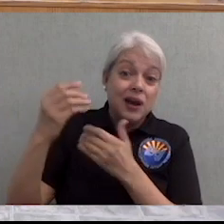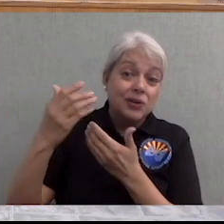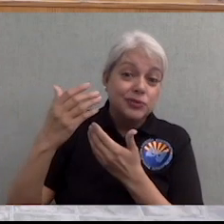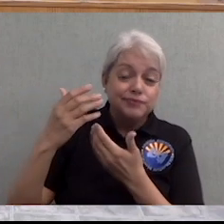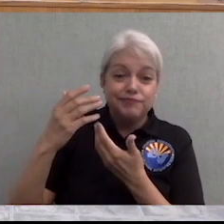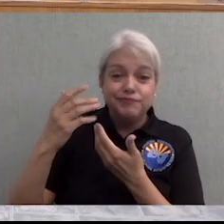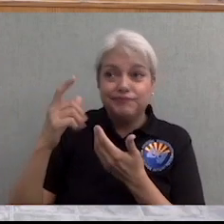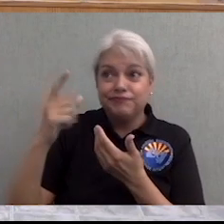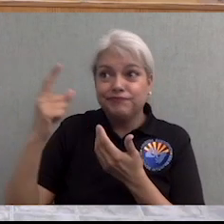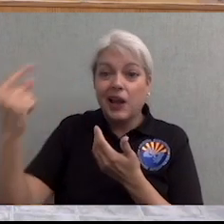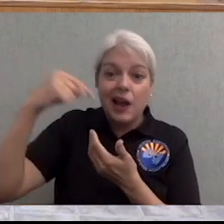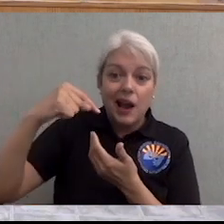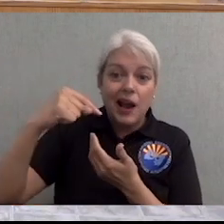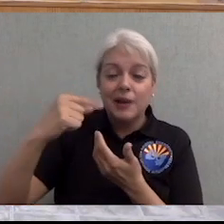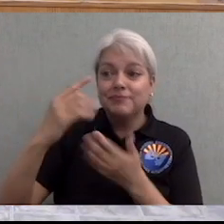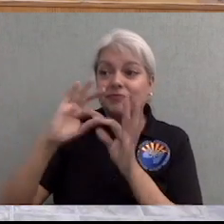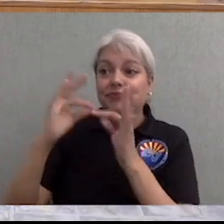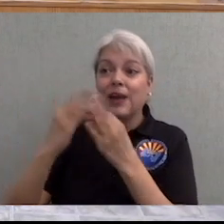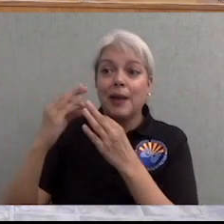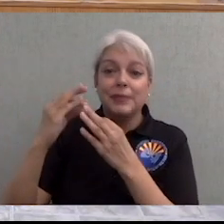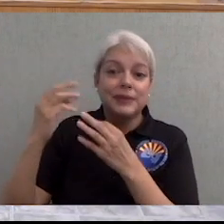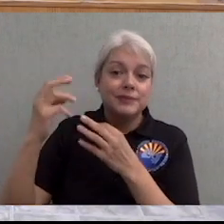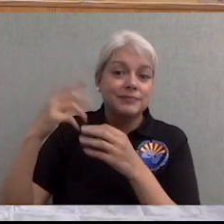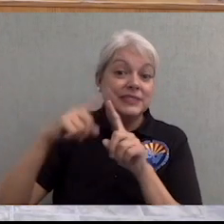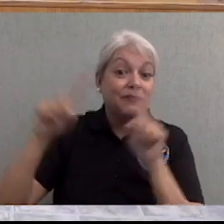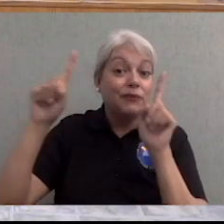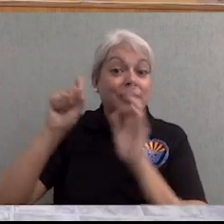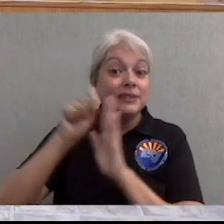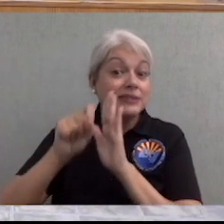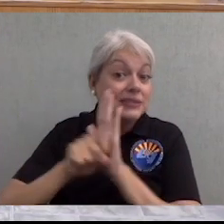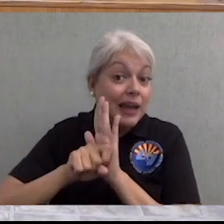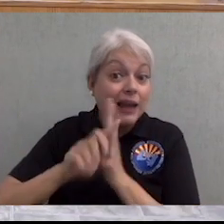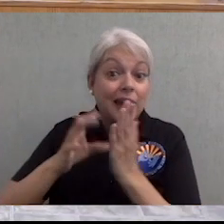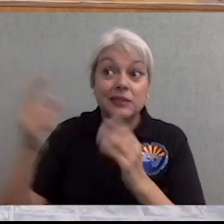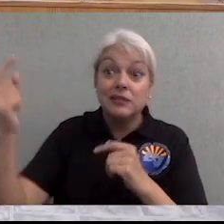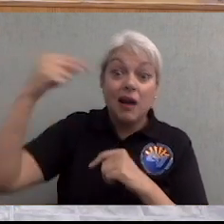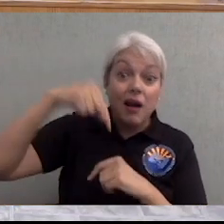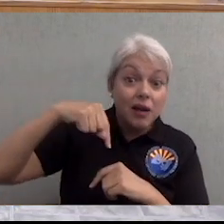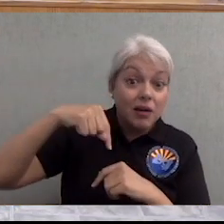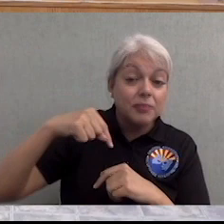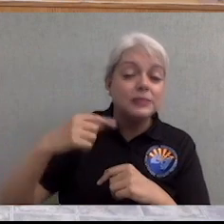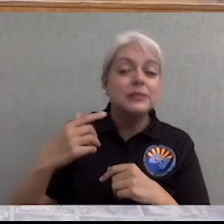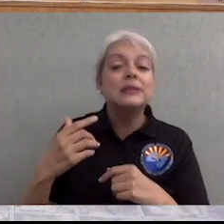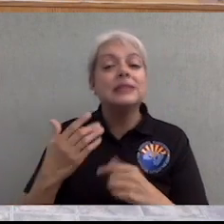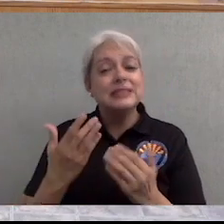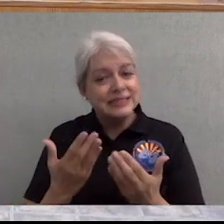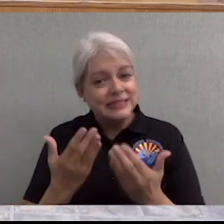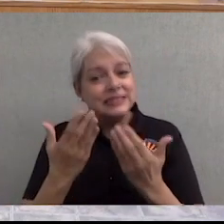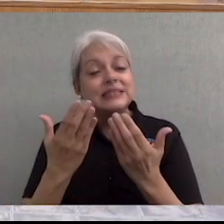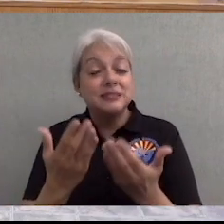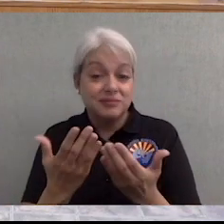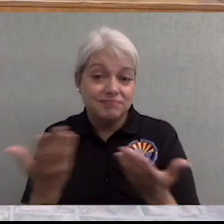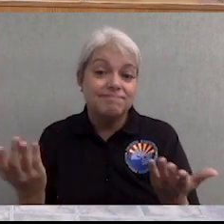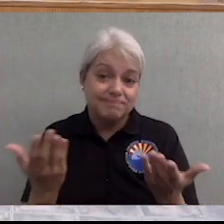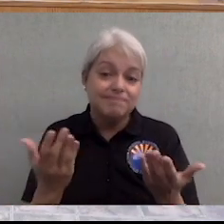members traveling from other states, which happens for the Thanksgiving